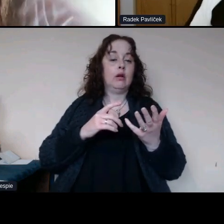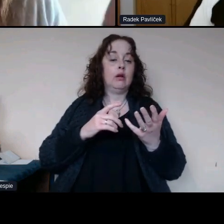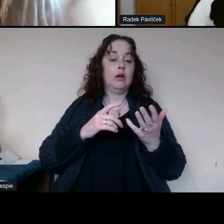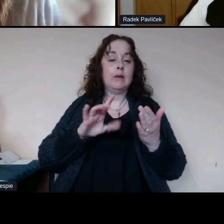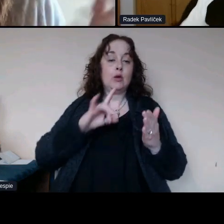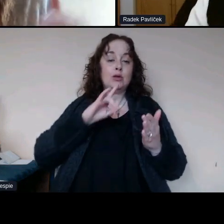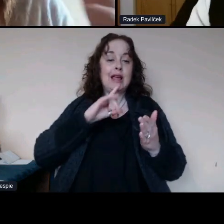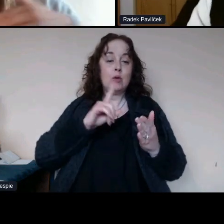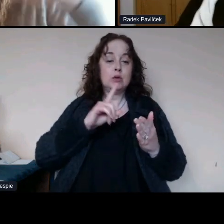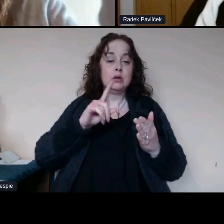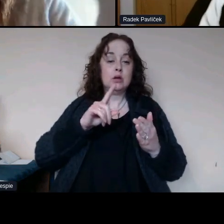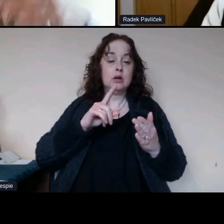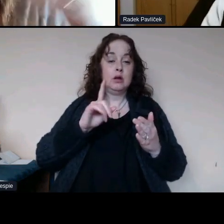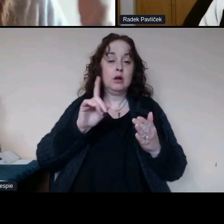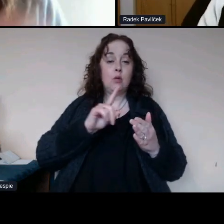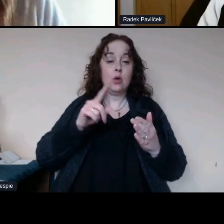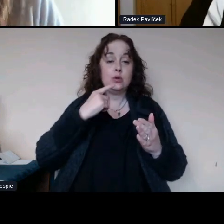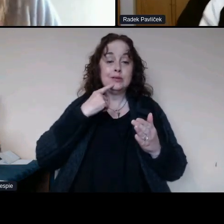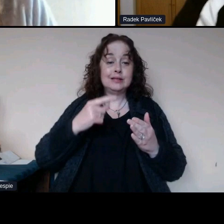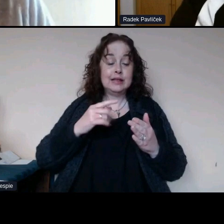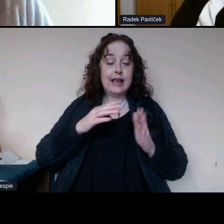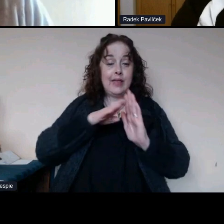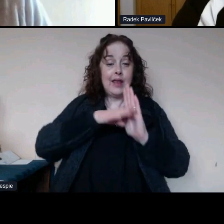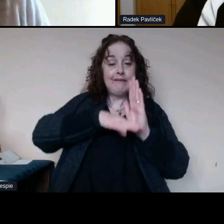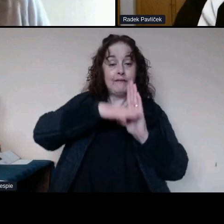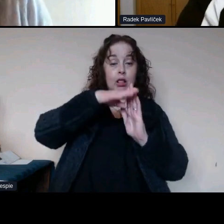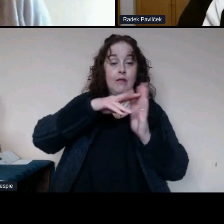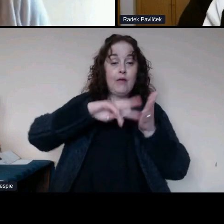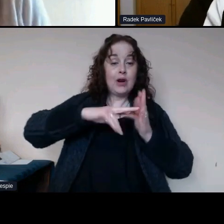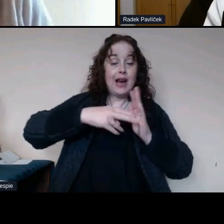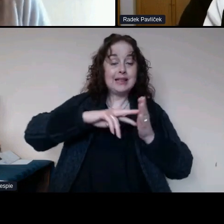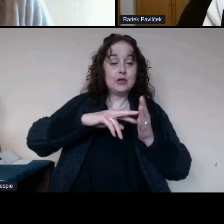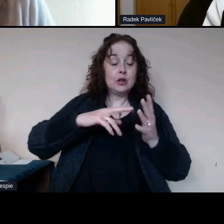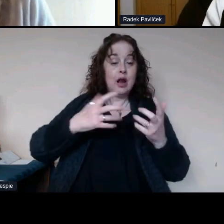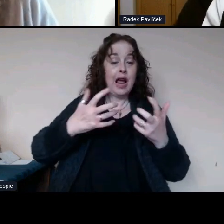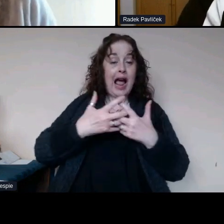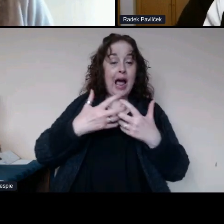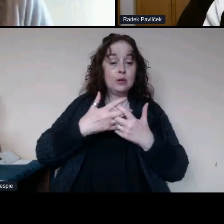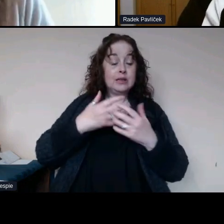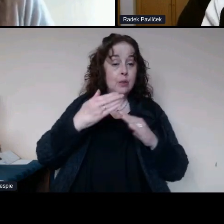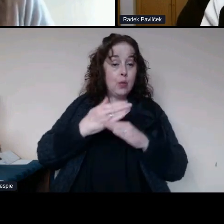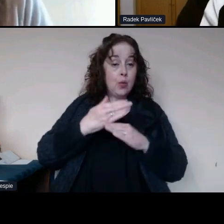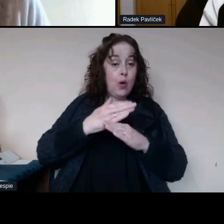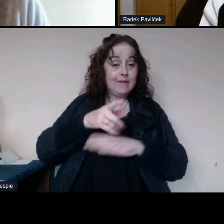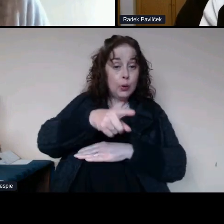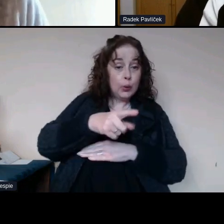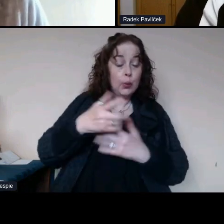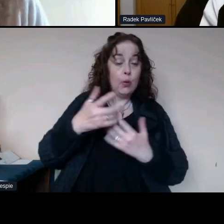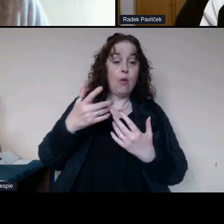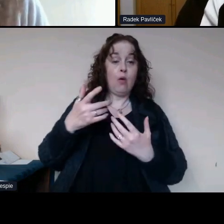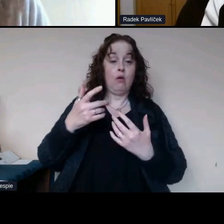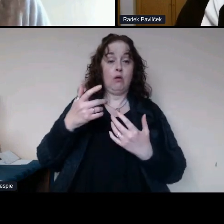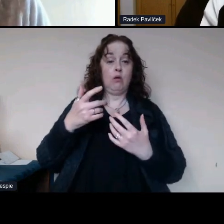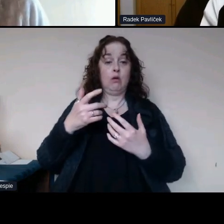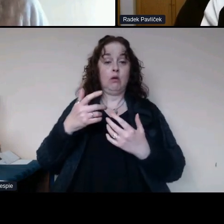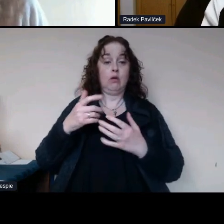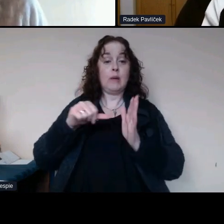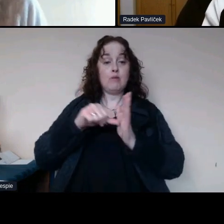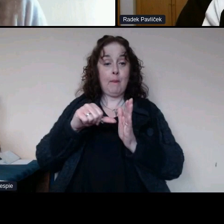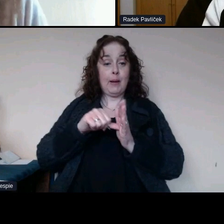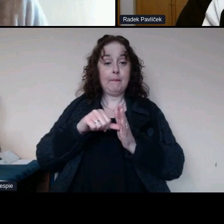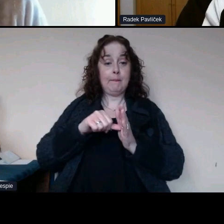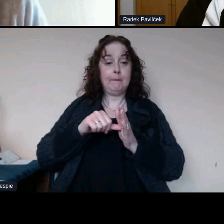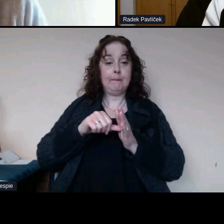mean, how do you see the different levels of organization and so on? How does it work for you, or is it really a problem that you don't